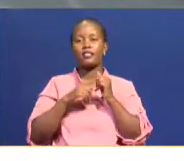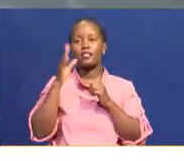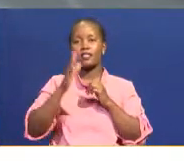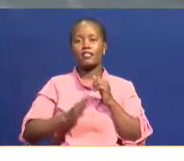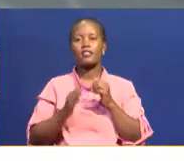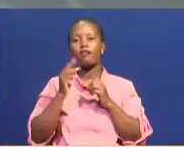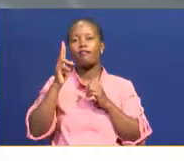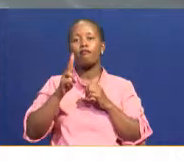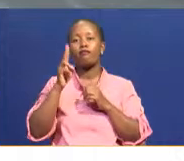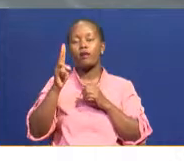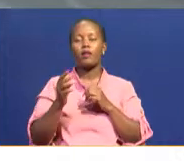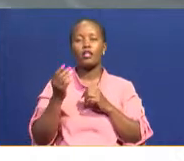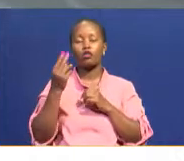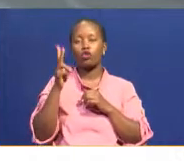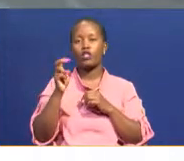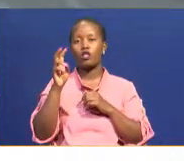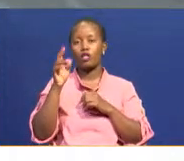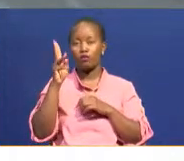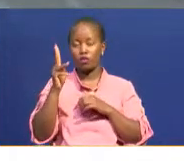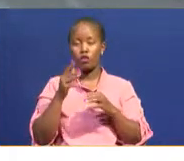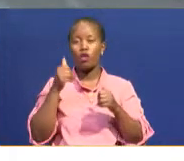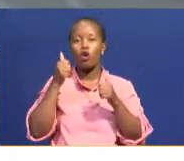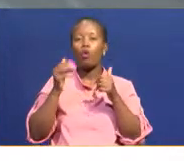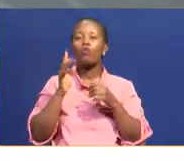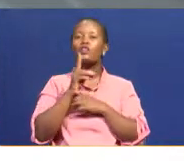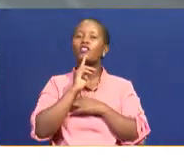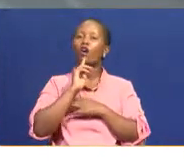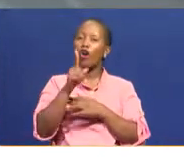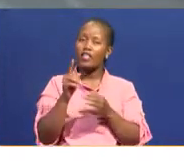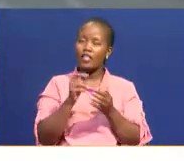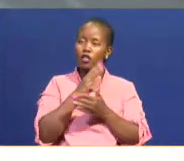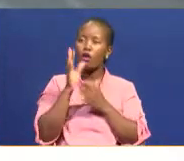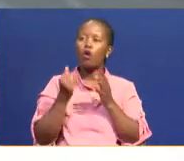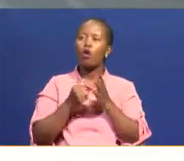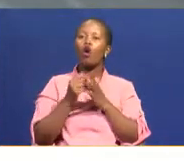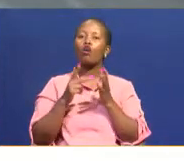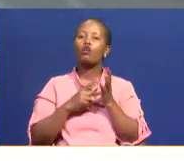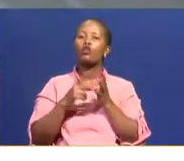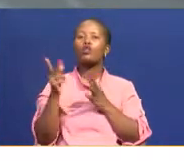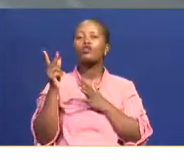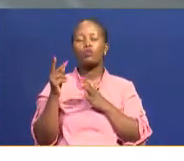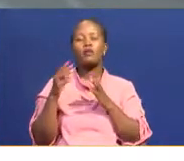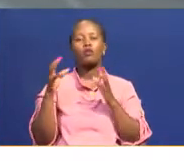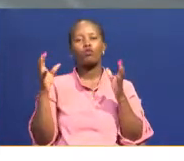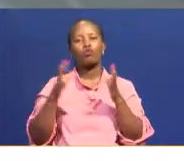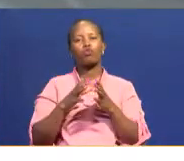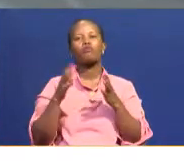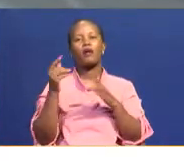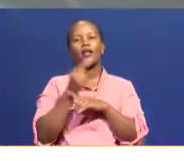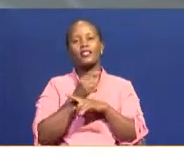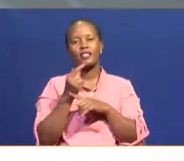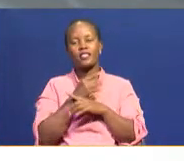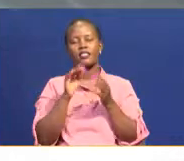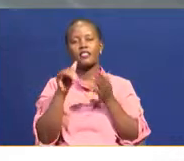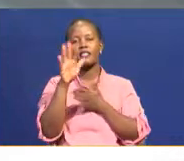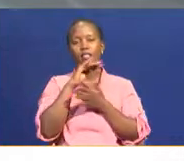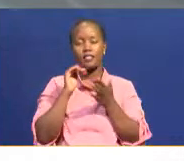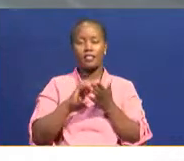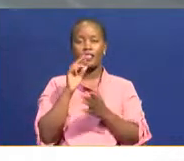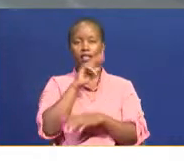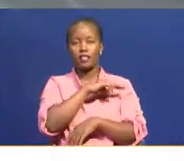6th February 2024 that ordered the NHIF board to pay Jomec Limited, a rehabilitation center hospital in Nakuru,